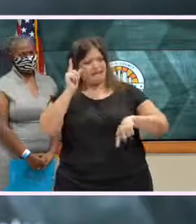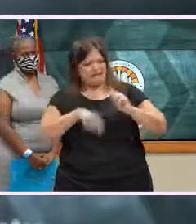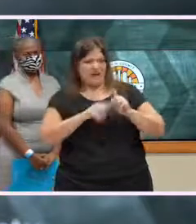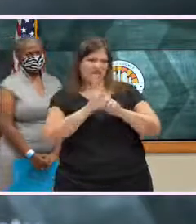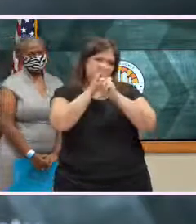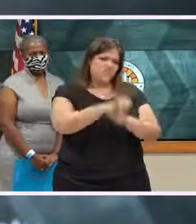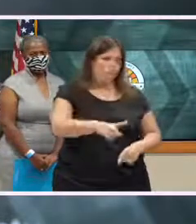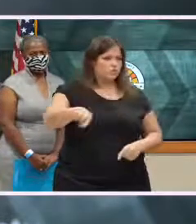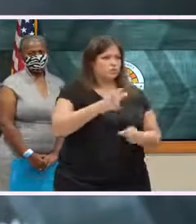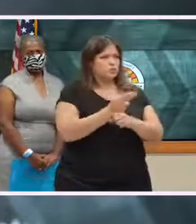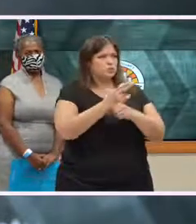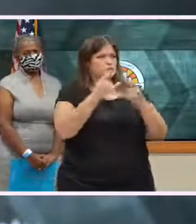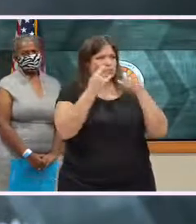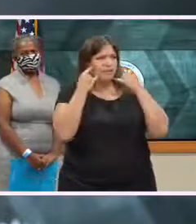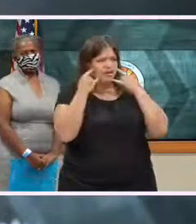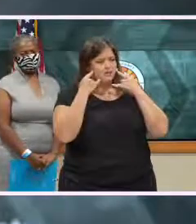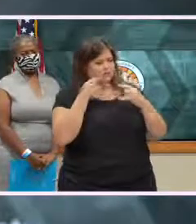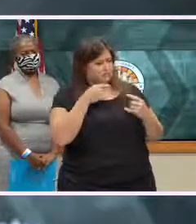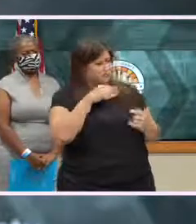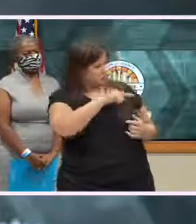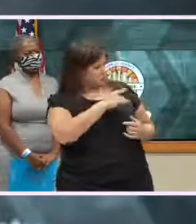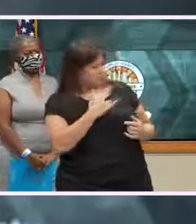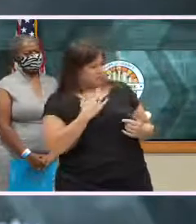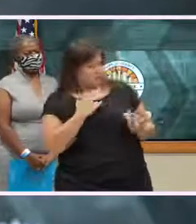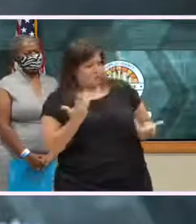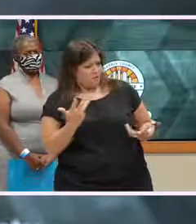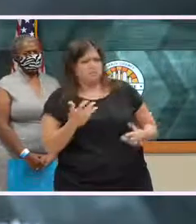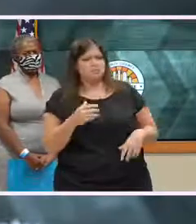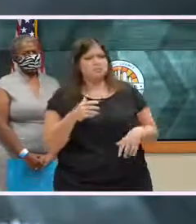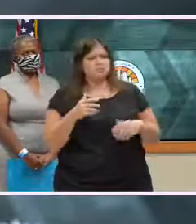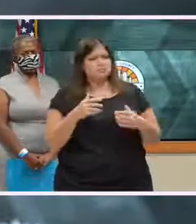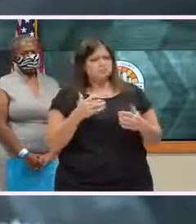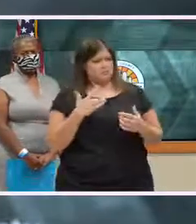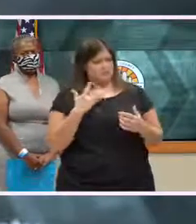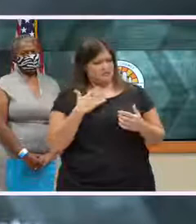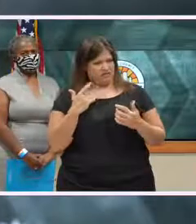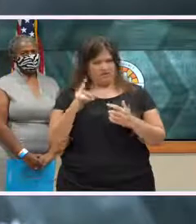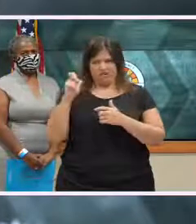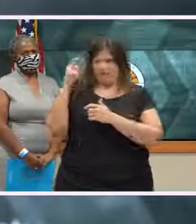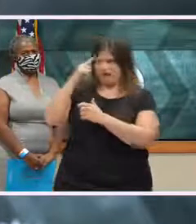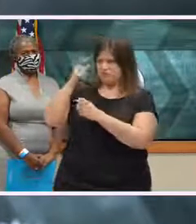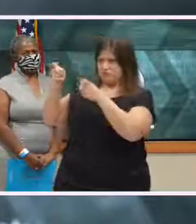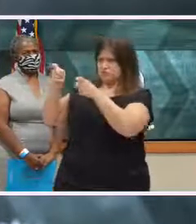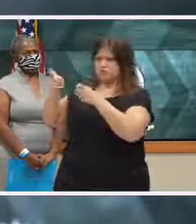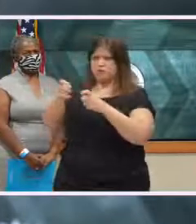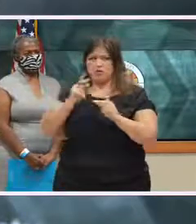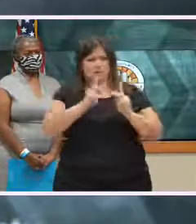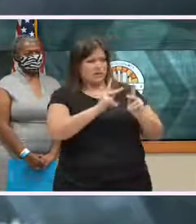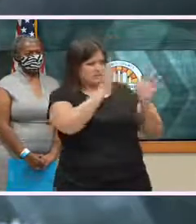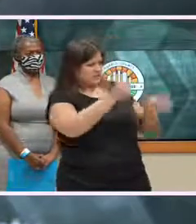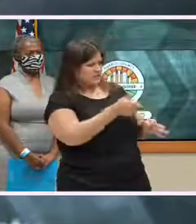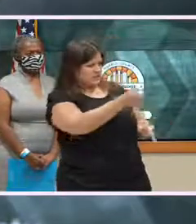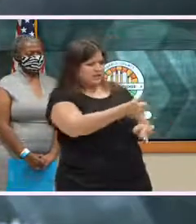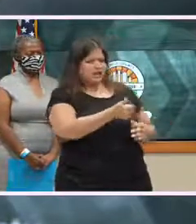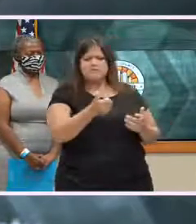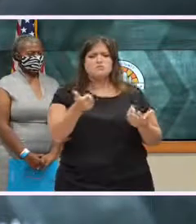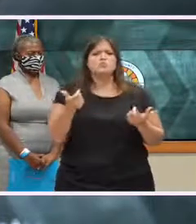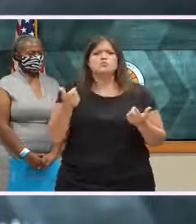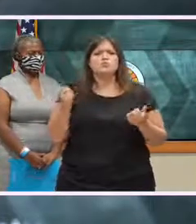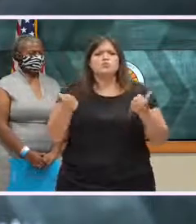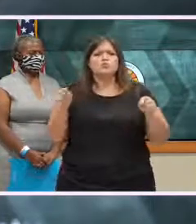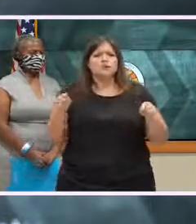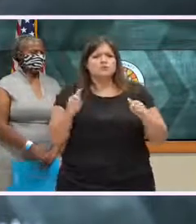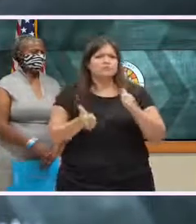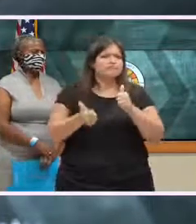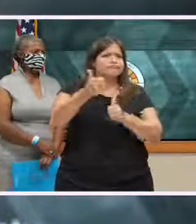tools, what mandates, what do you believe the government needs to do basically to try to reduce that first down? What we've been past from the very beginning